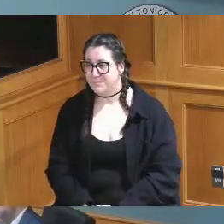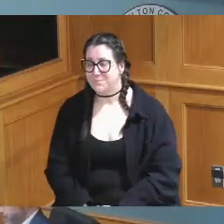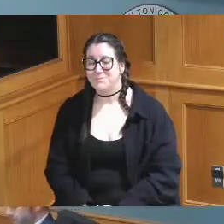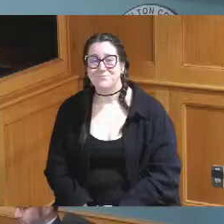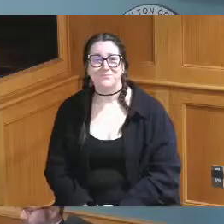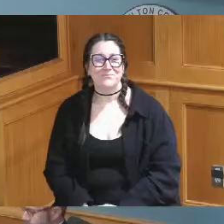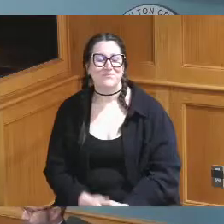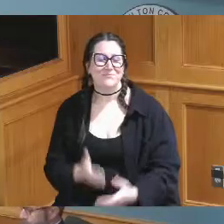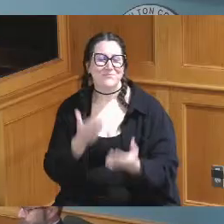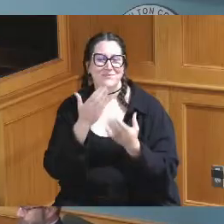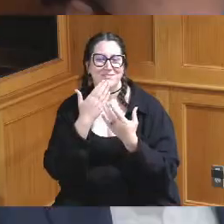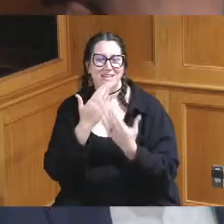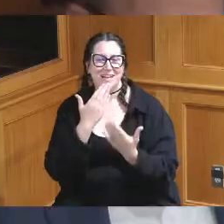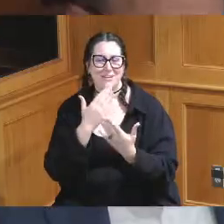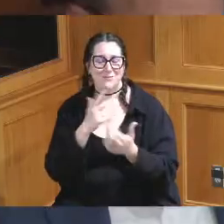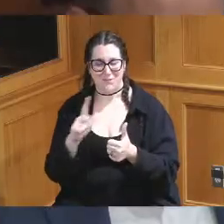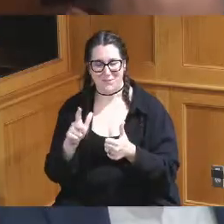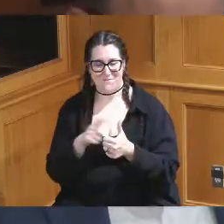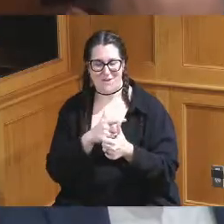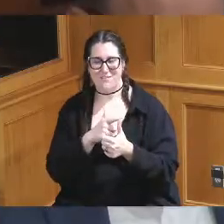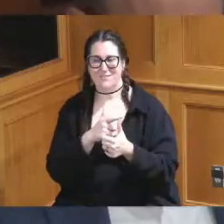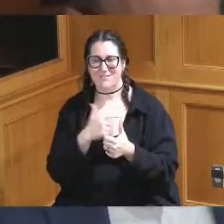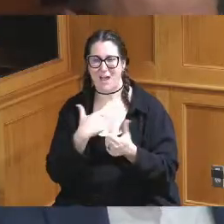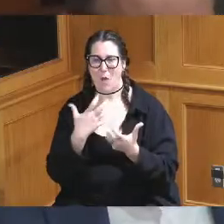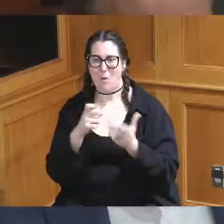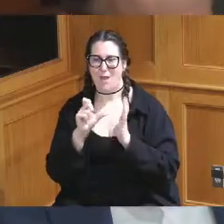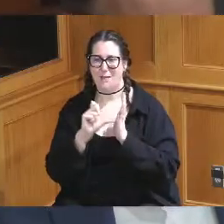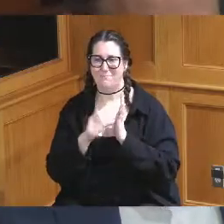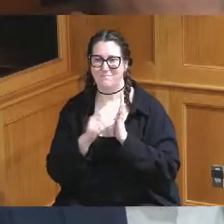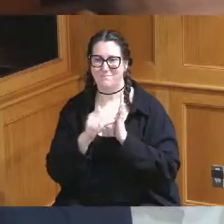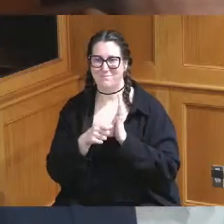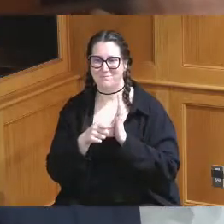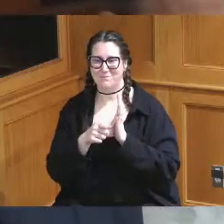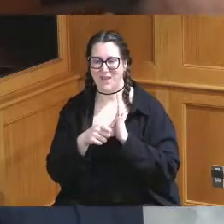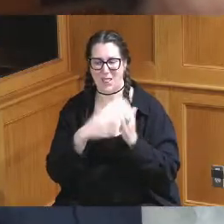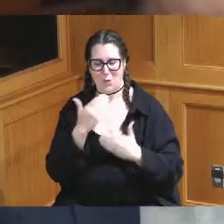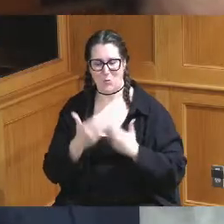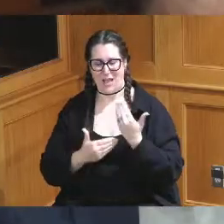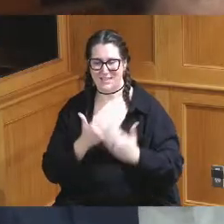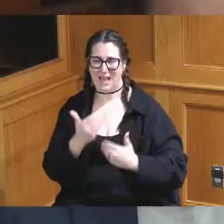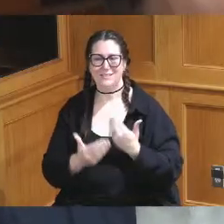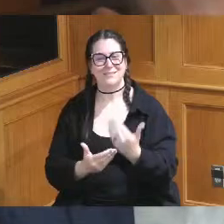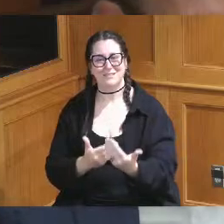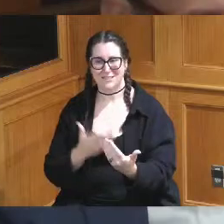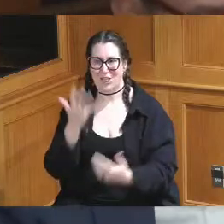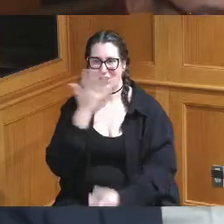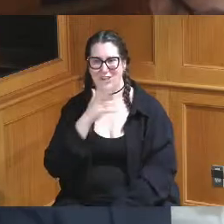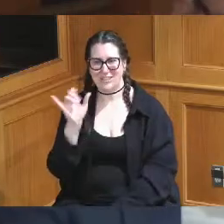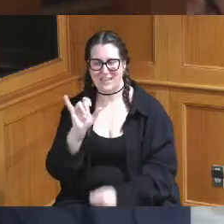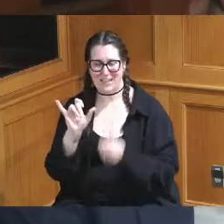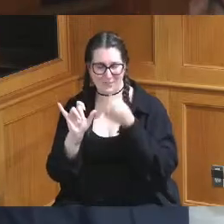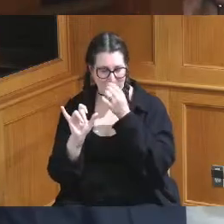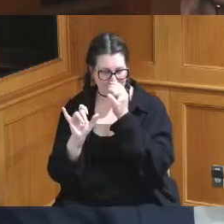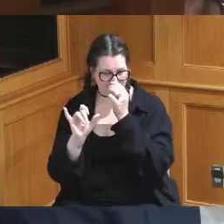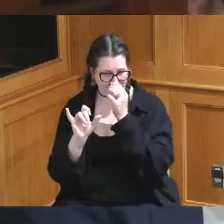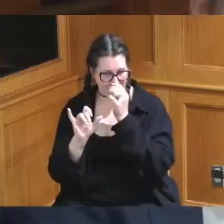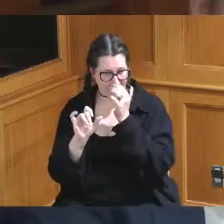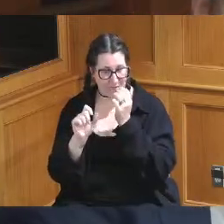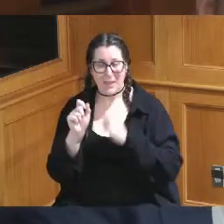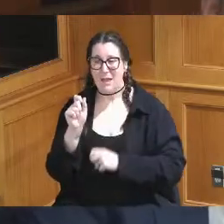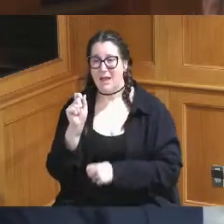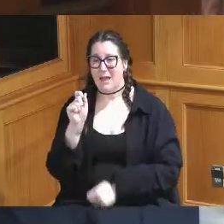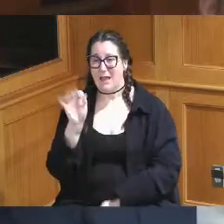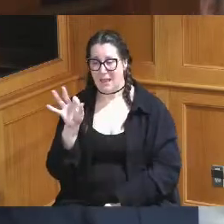Thank you very much. First, I want to highlight what the process is. If this moves